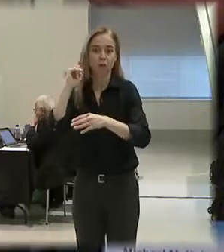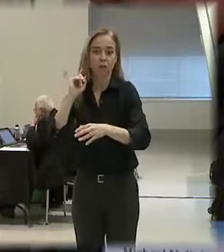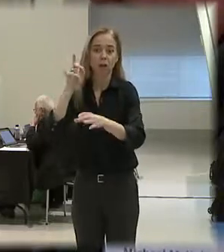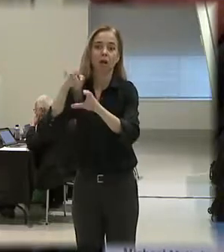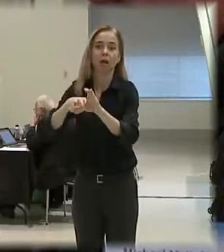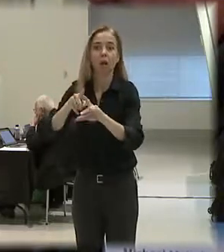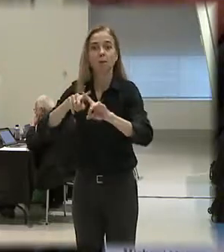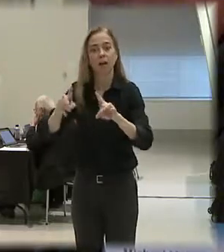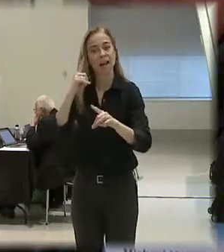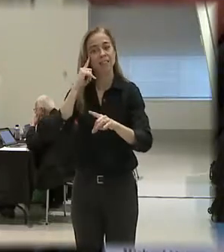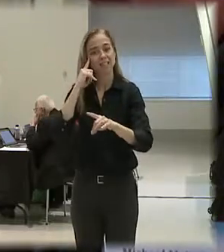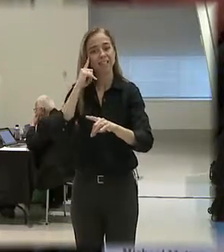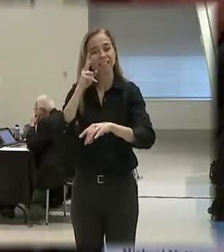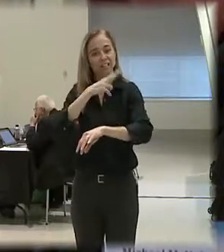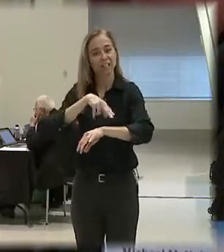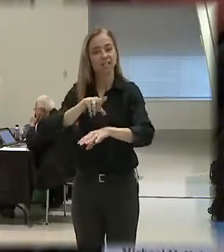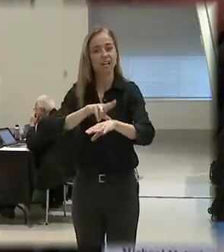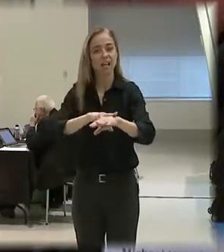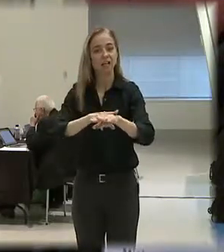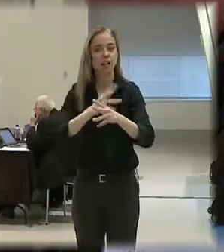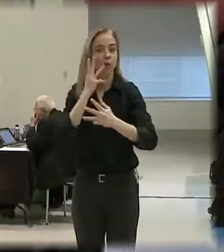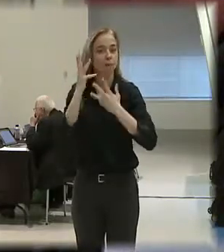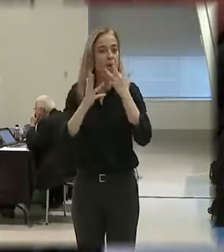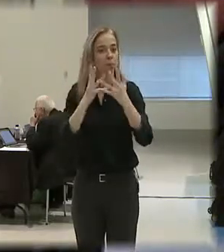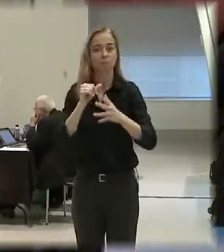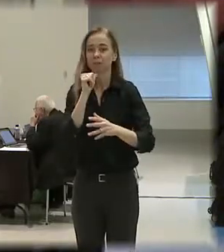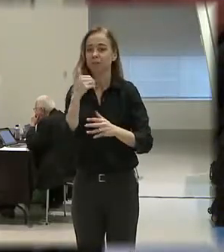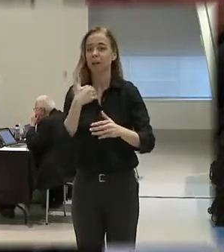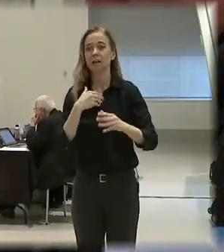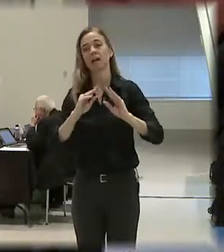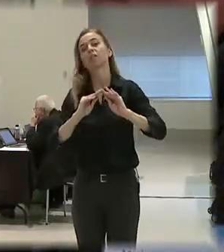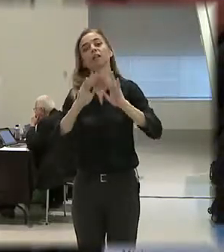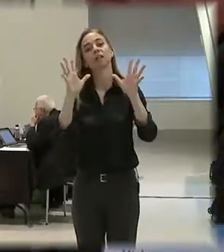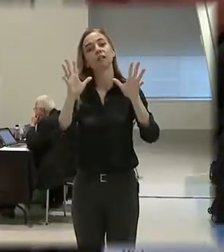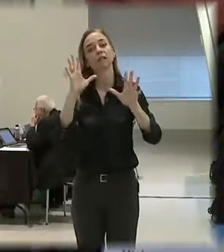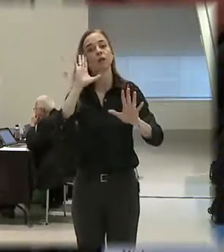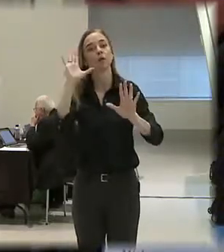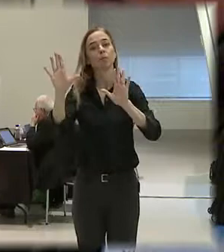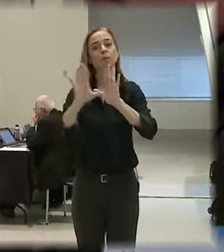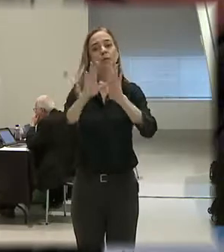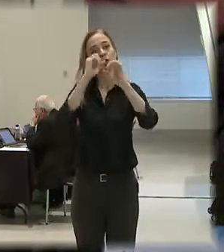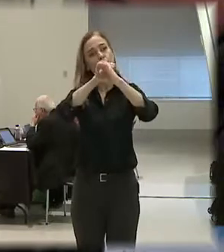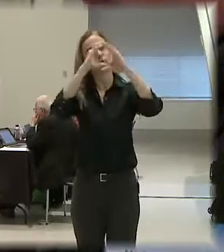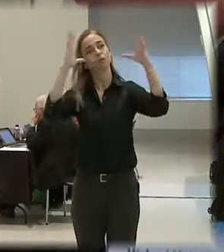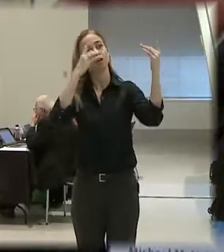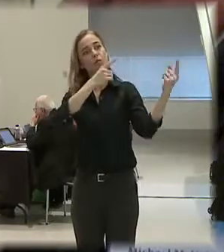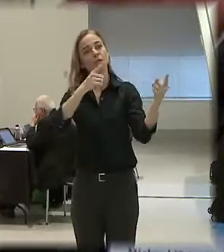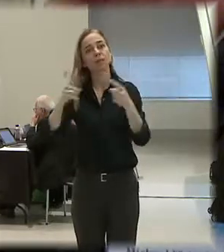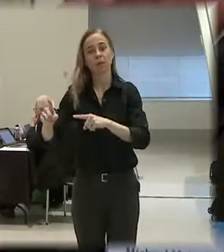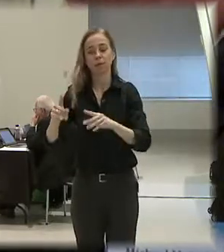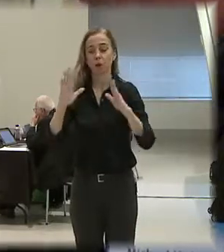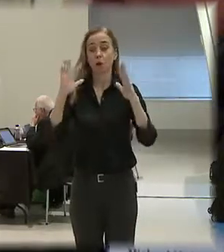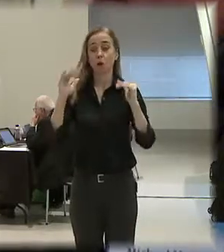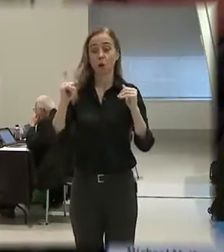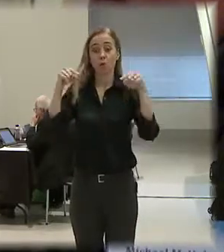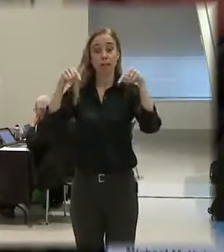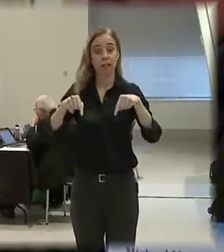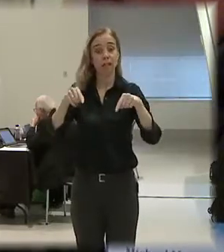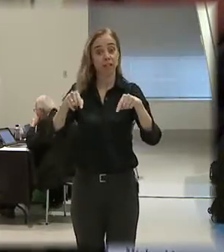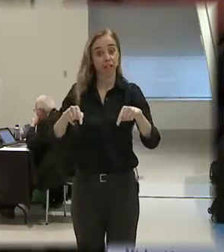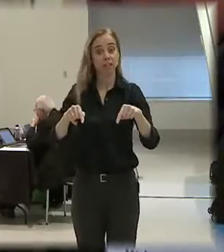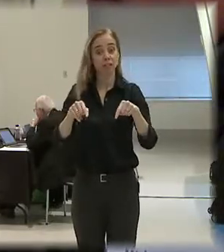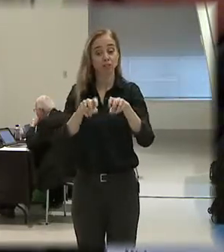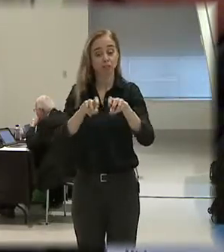real national embarrassment that we don't have a clear picture of police use of force or deadly force. And hopefully this task force will move in that